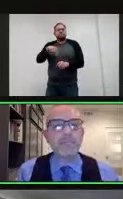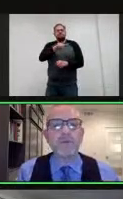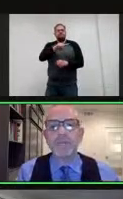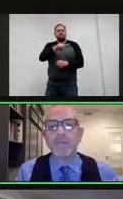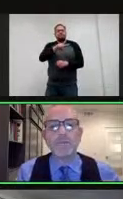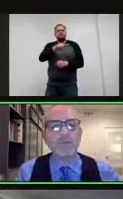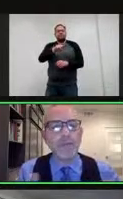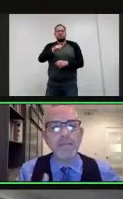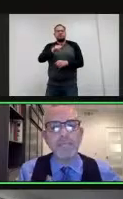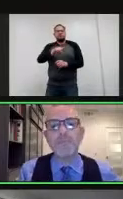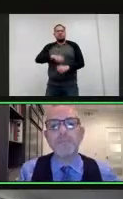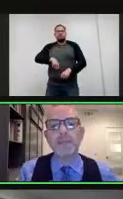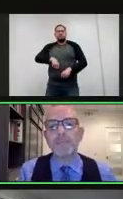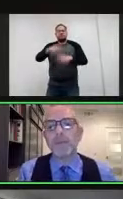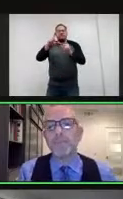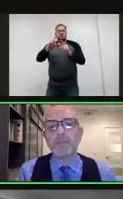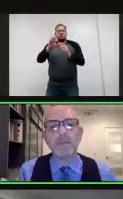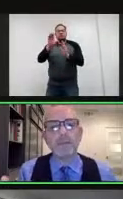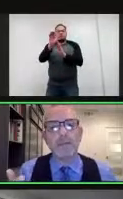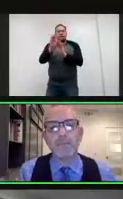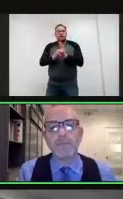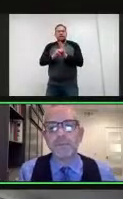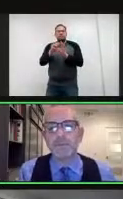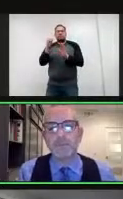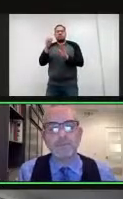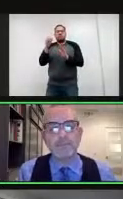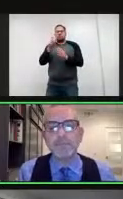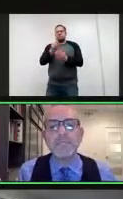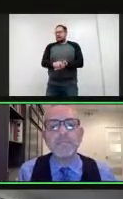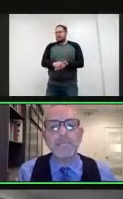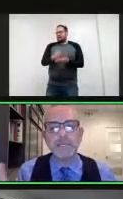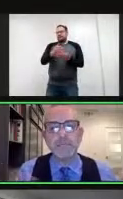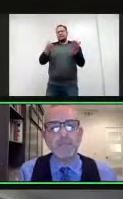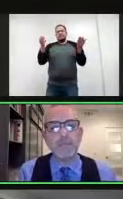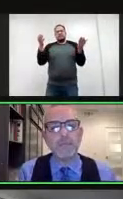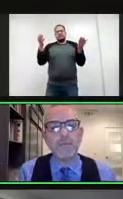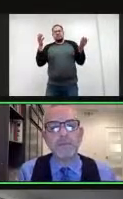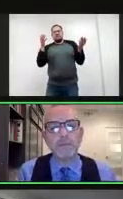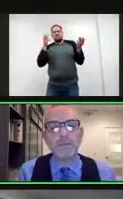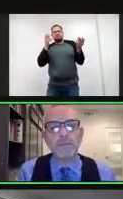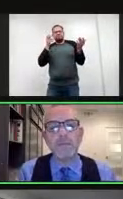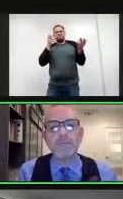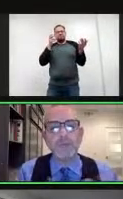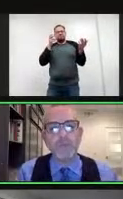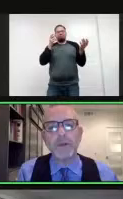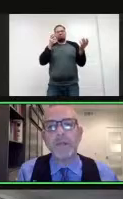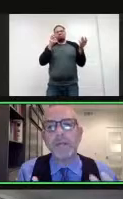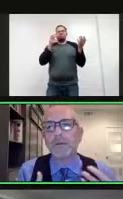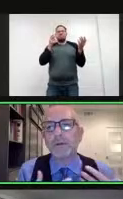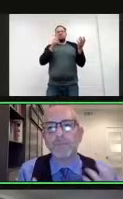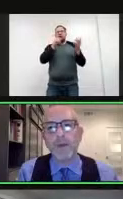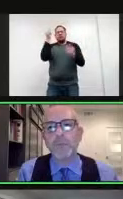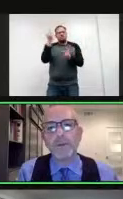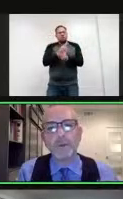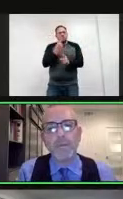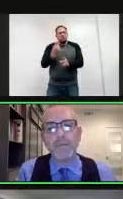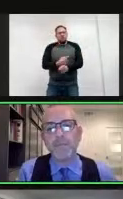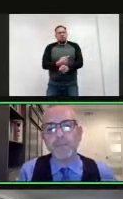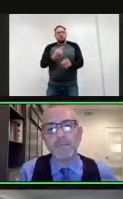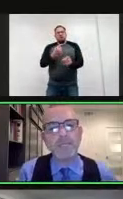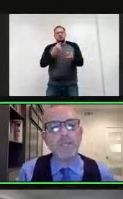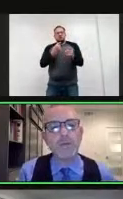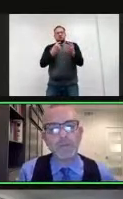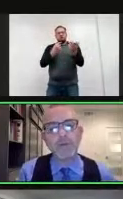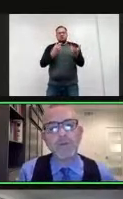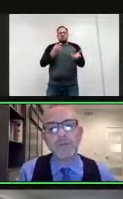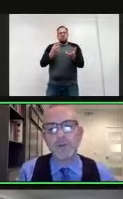providing some curriculum or writing something that might be seen to be inappropriate or improper in a way that maybe